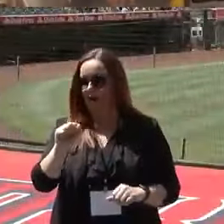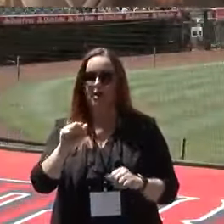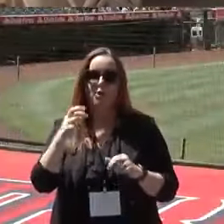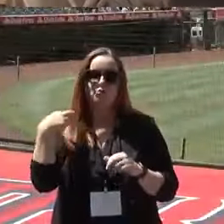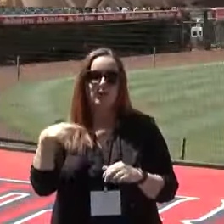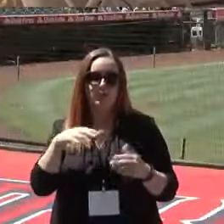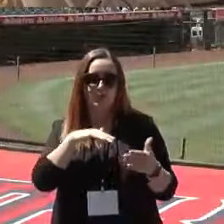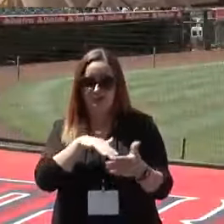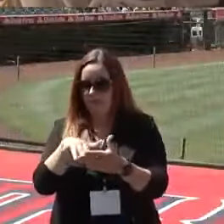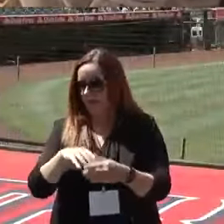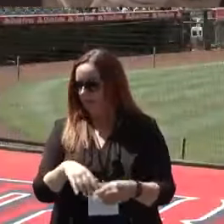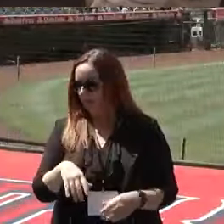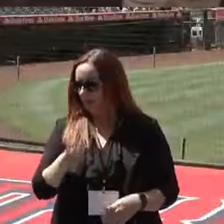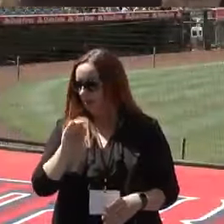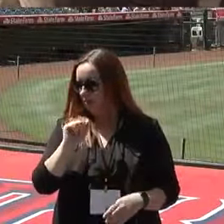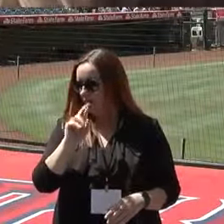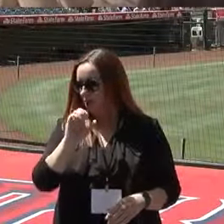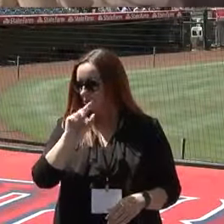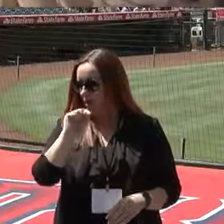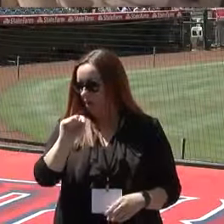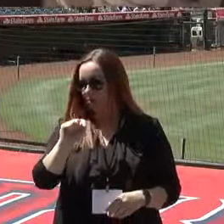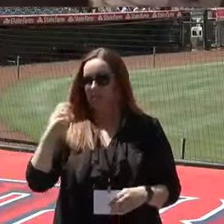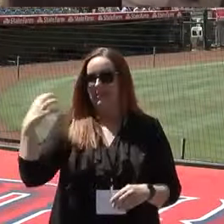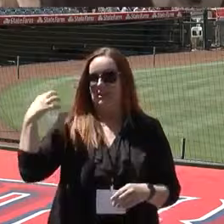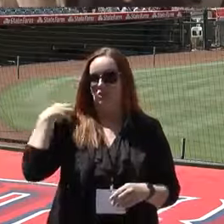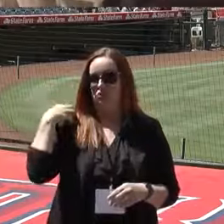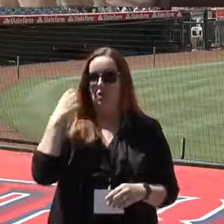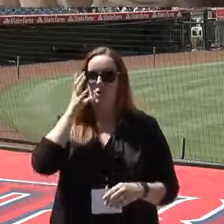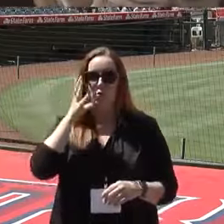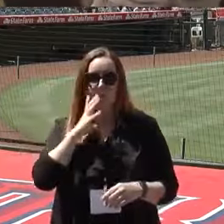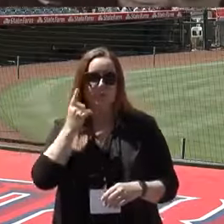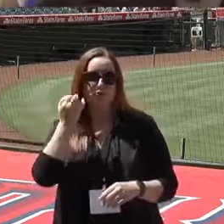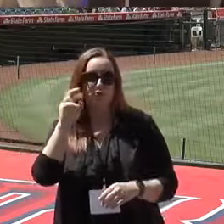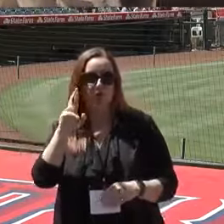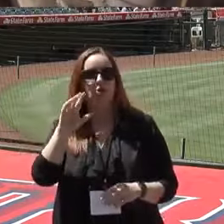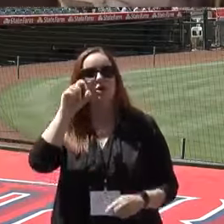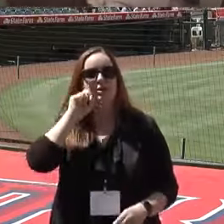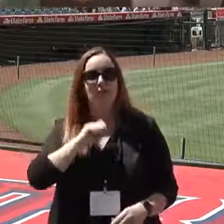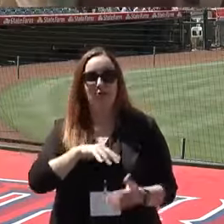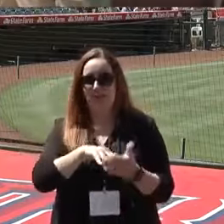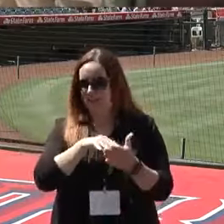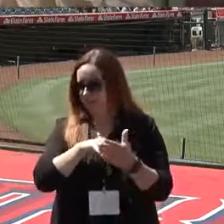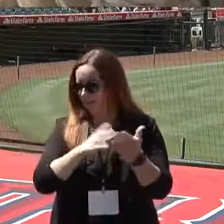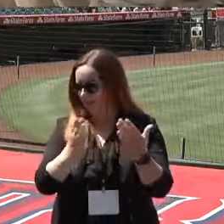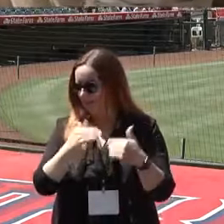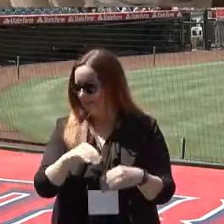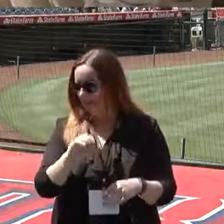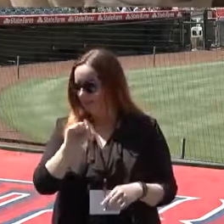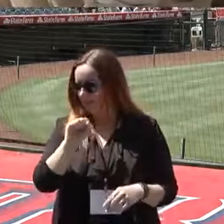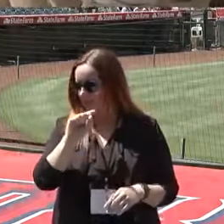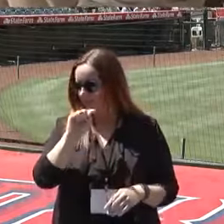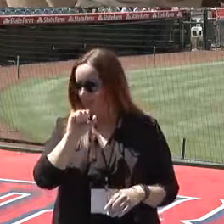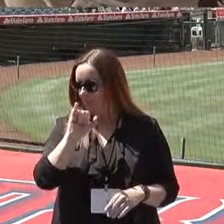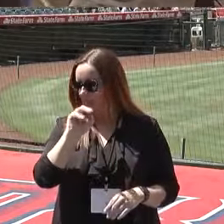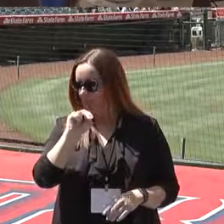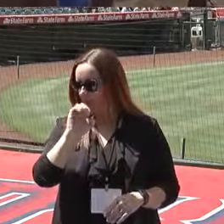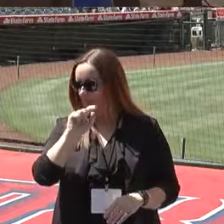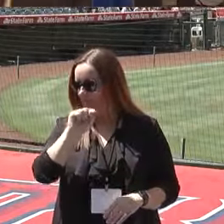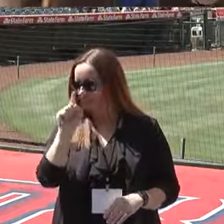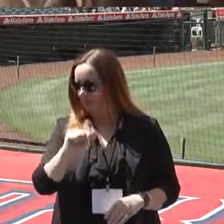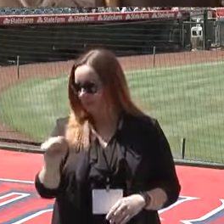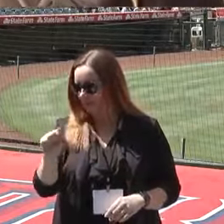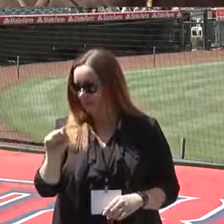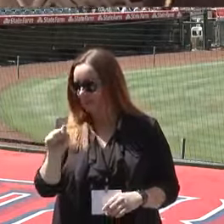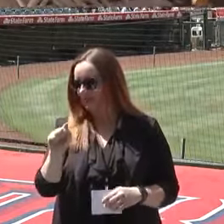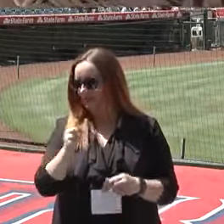Studies. Lori Baralt, Chair, Women's, Gender, and Sexuality Studies. Seiji Steinmetz,